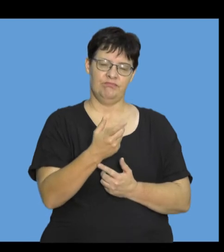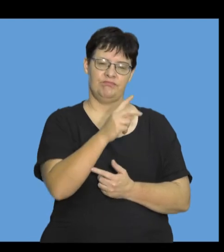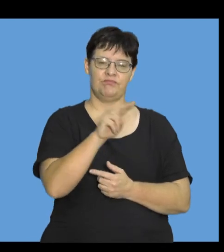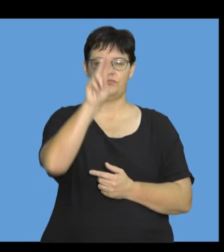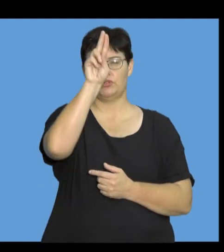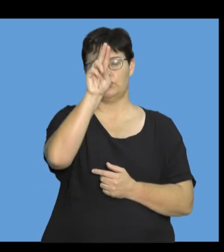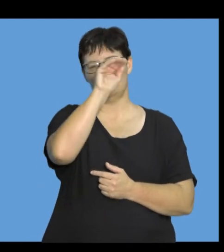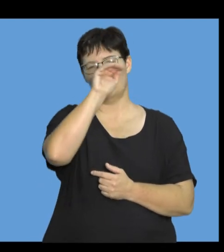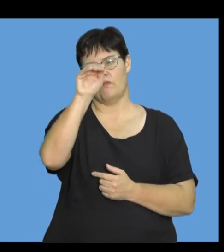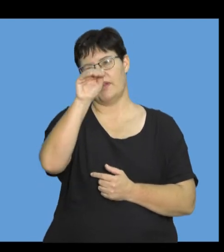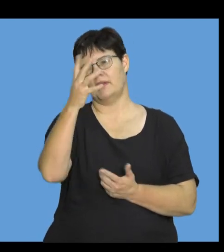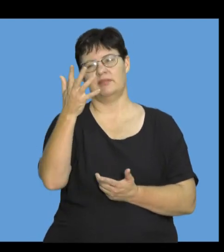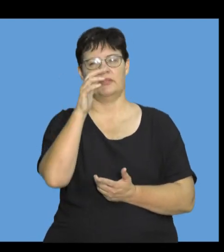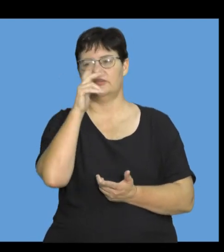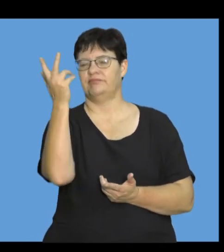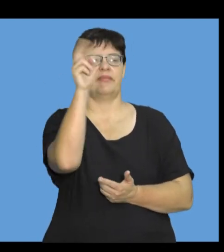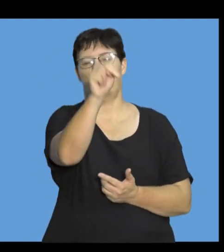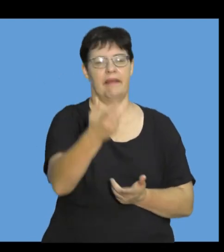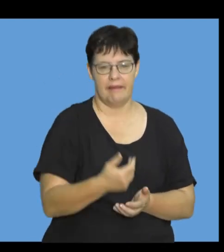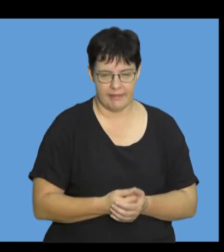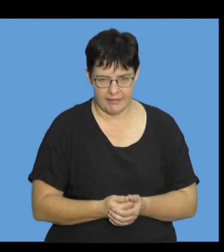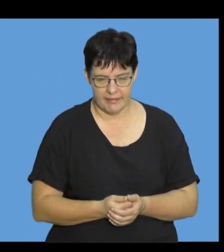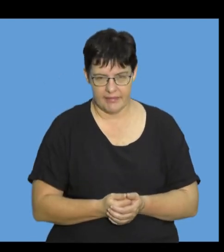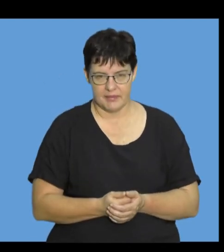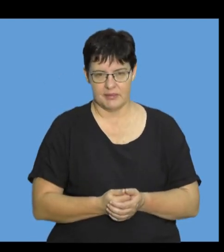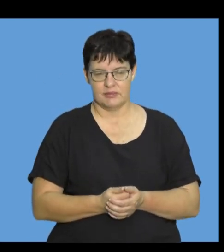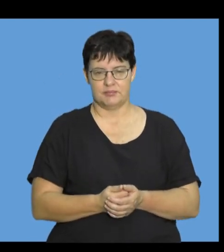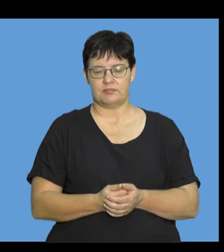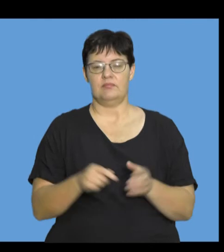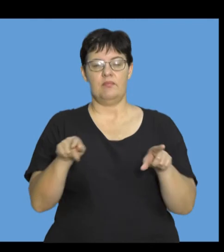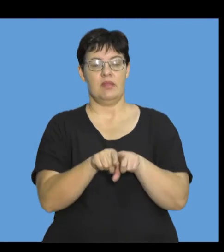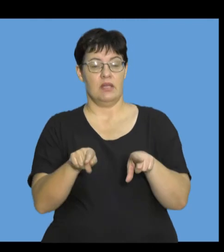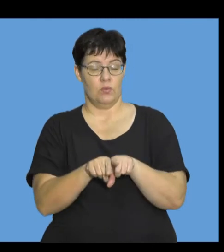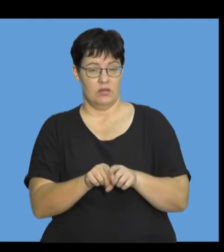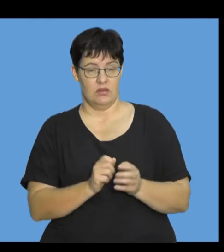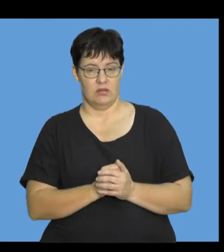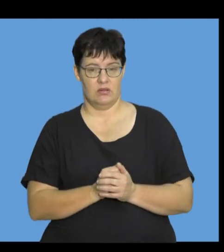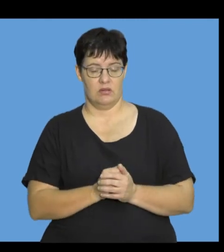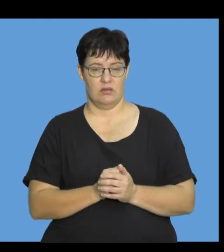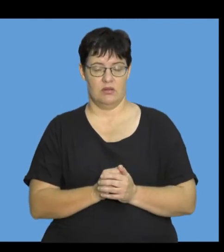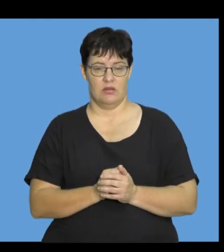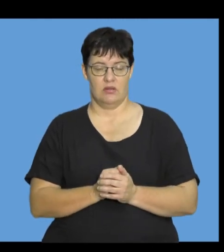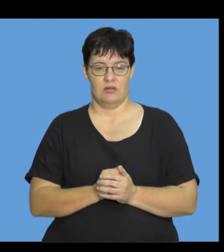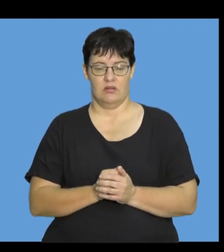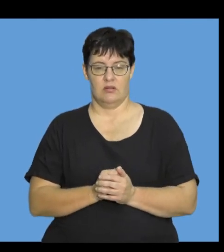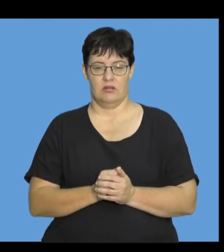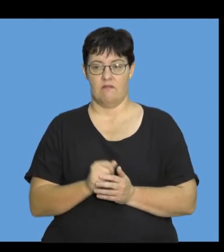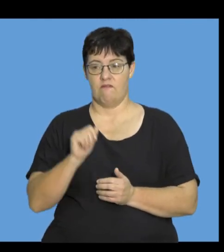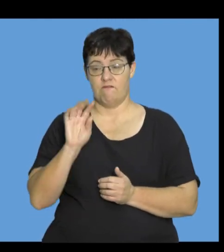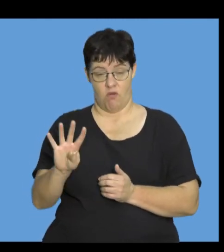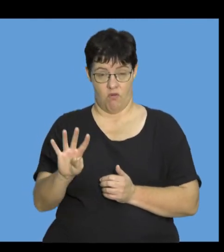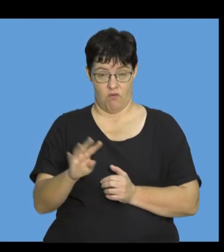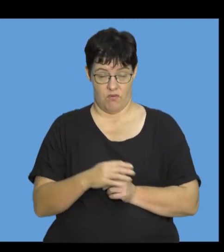2 over, it doesn't matter, let me just leave it as n, is equals to